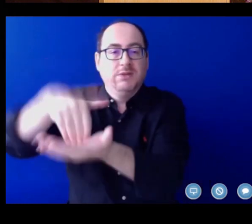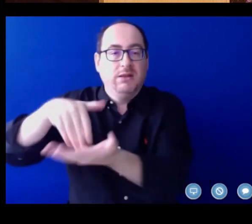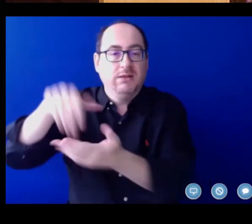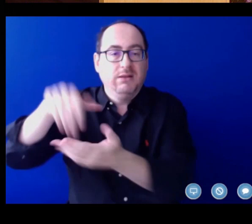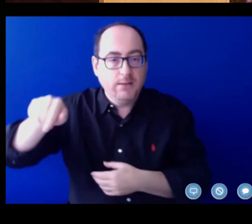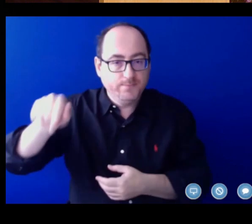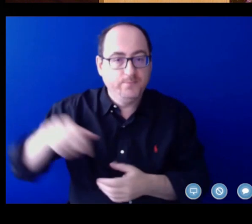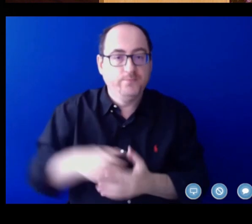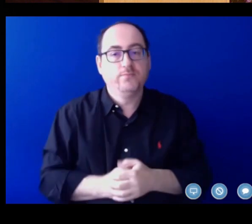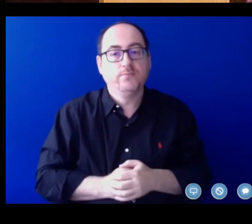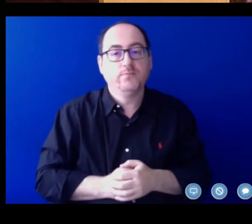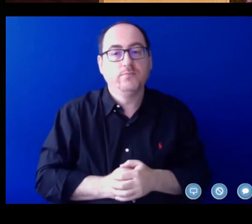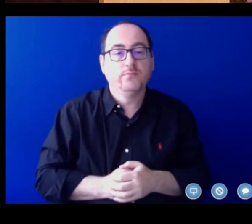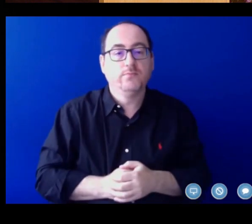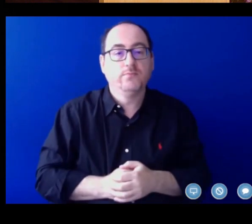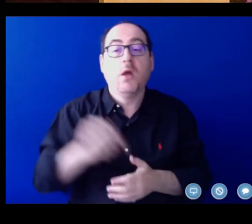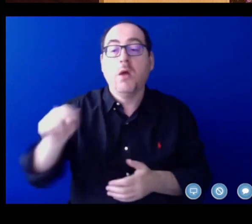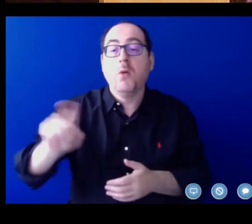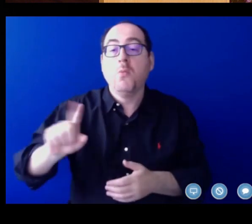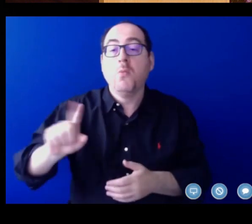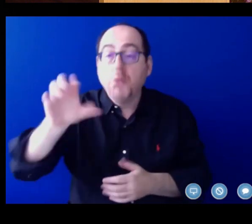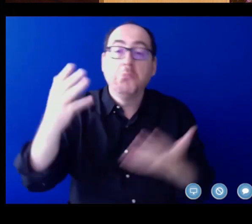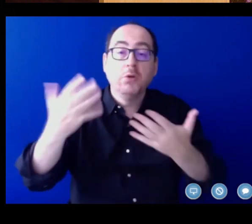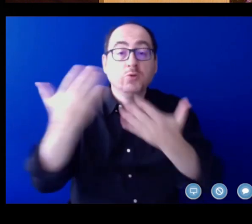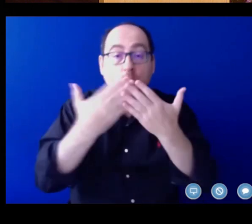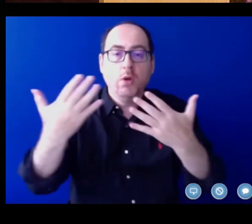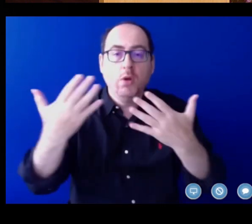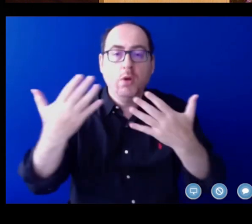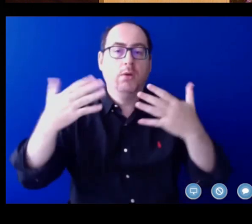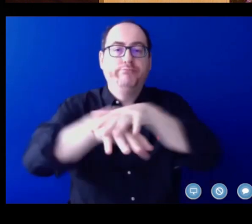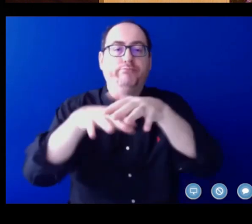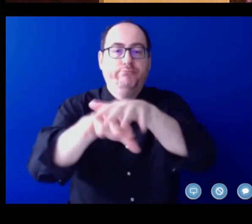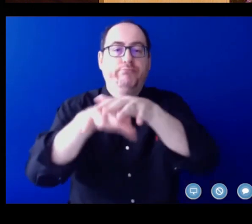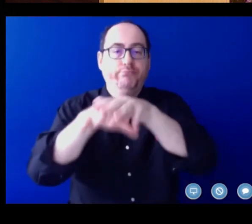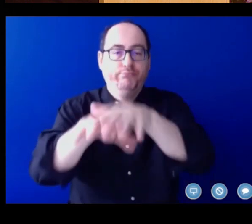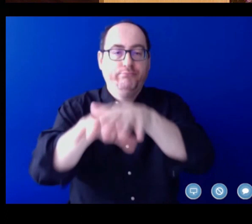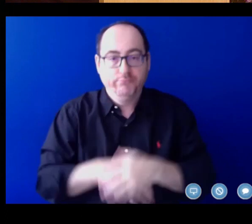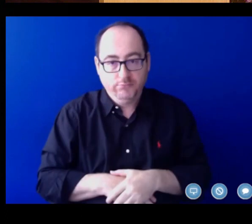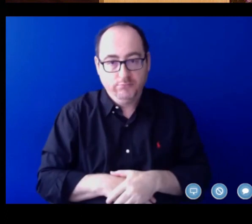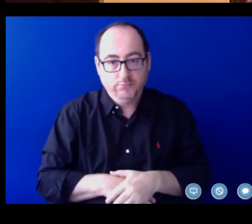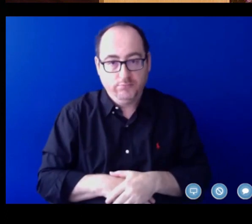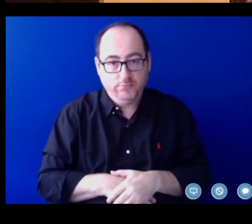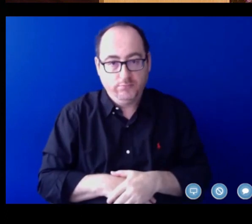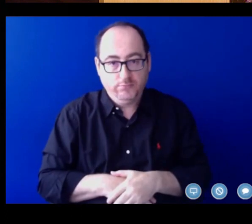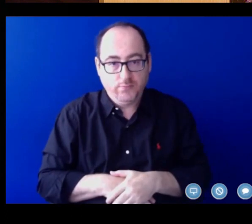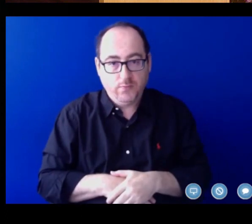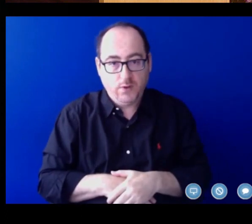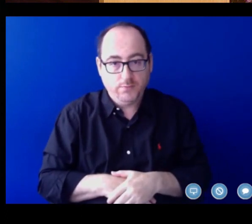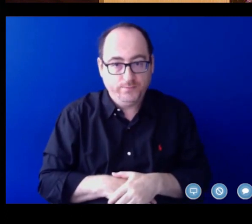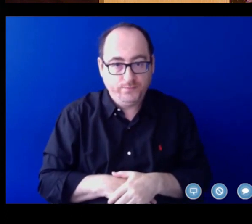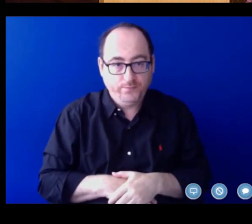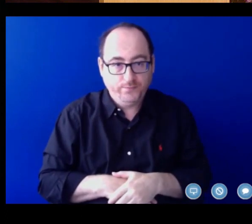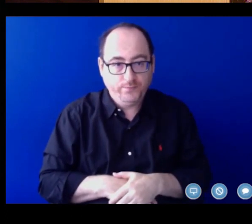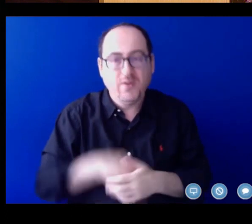So the You Can Too program aims to facilitate and support the social inclusion of young people of refugee background aged 16